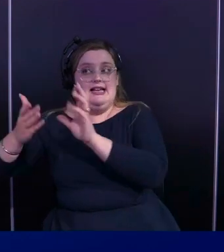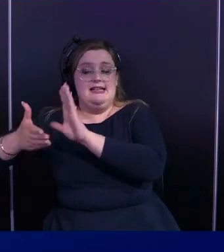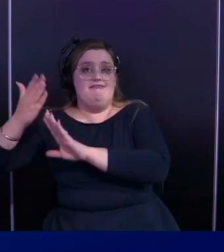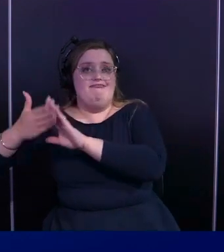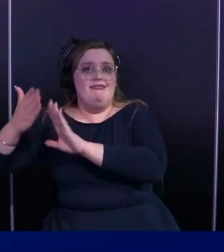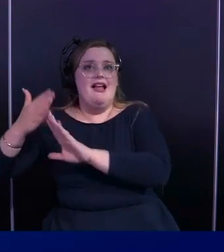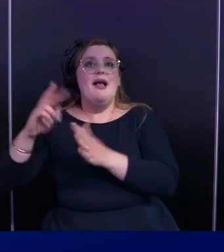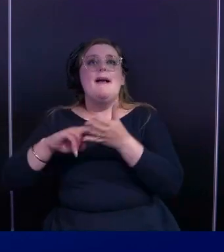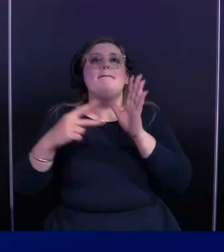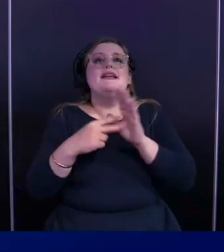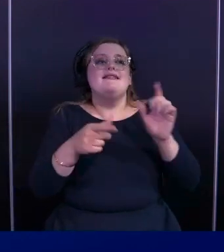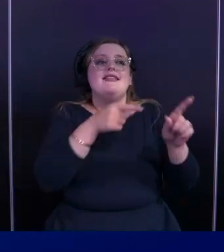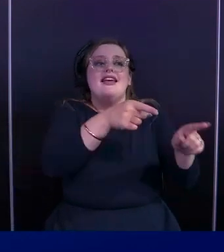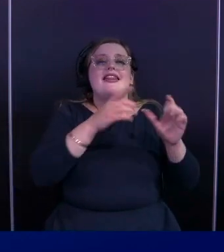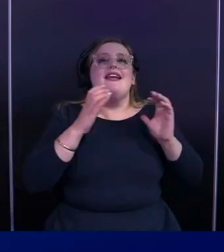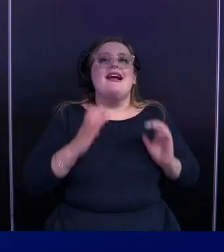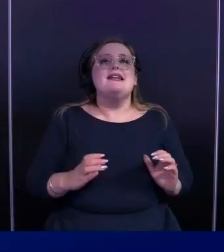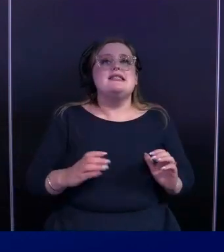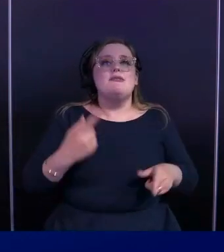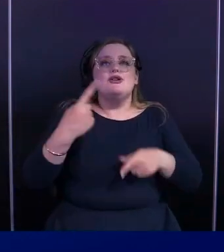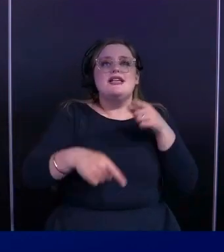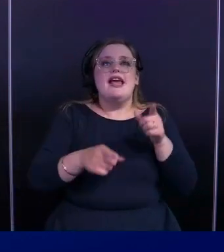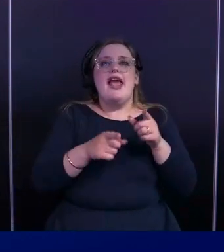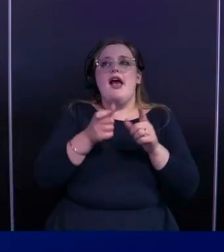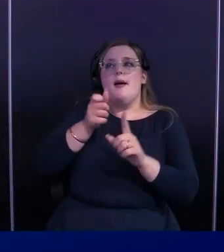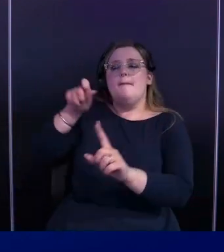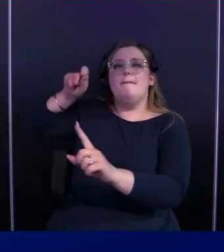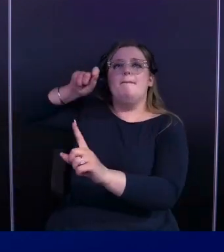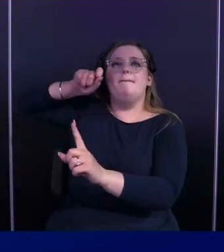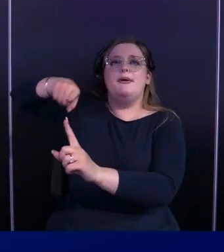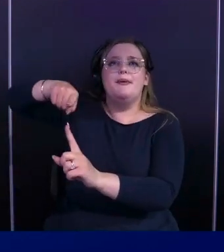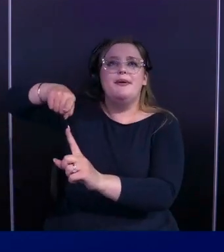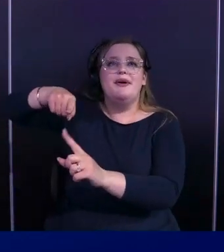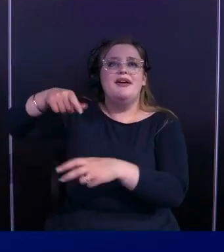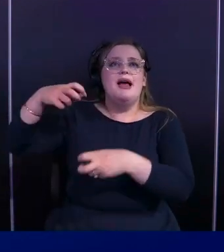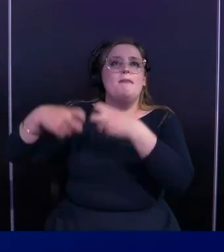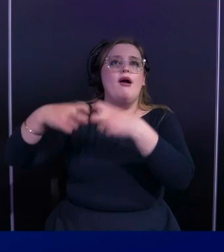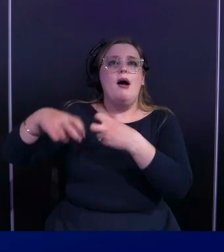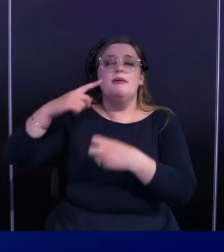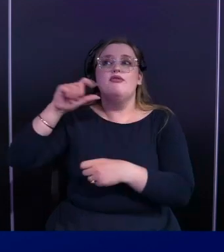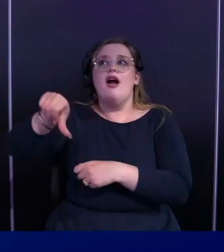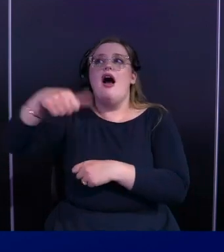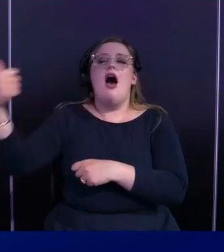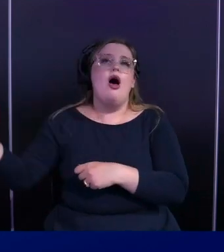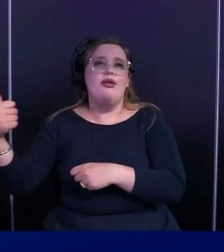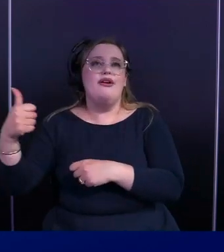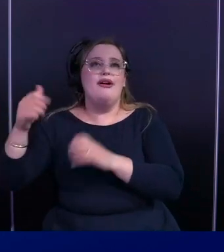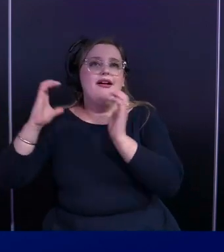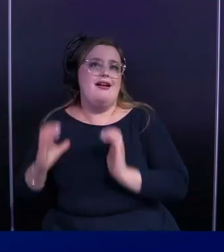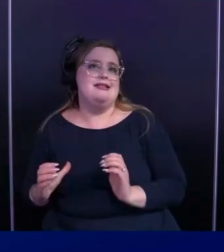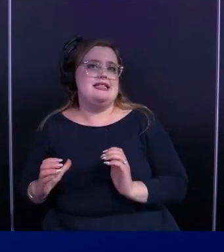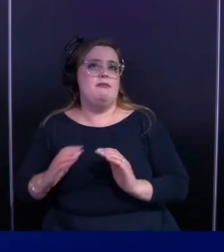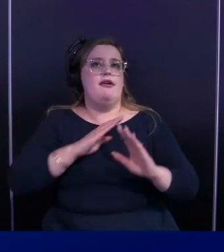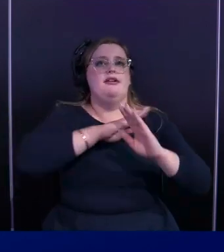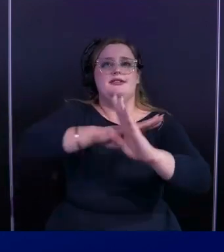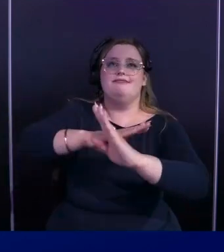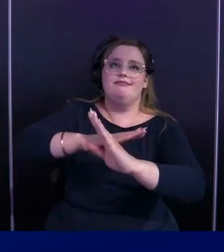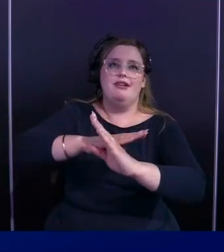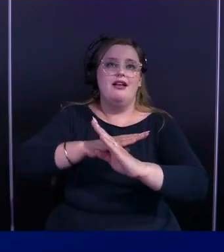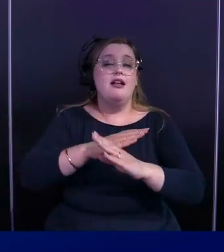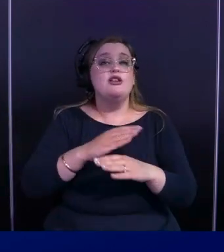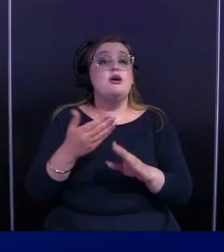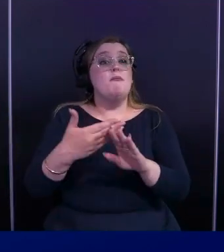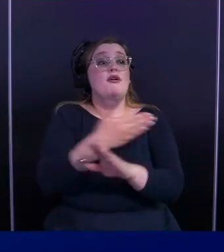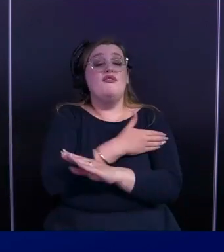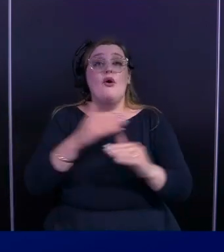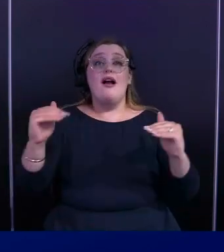customers can't actually create problems for other customers. We are able to do that validation, right? So every time before an updates are done, that